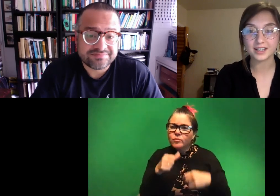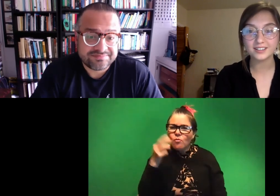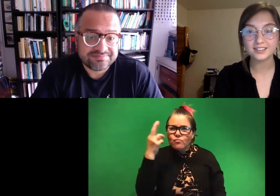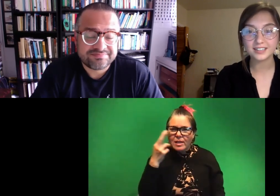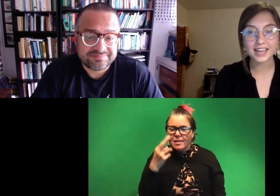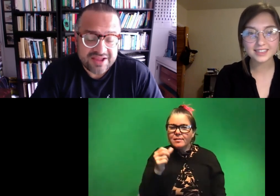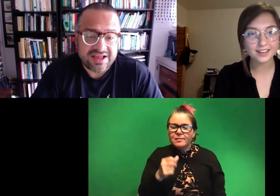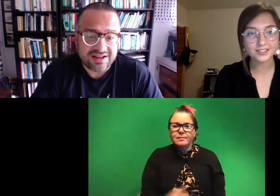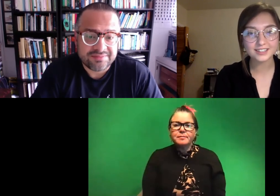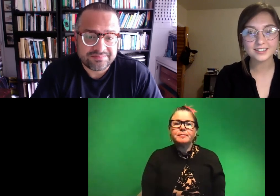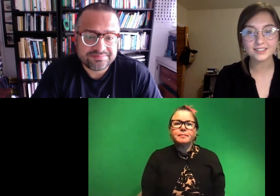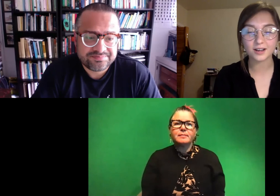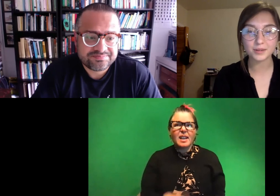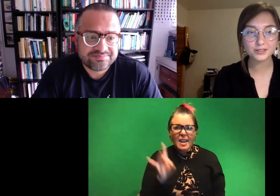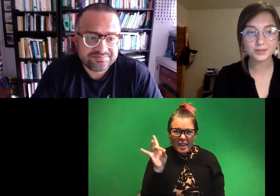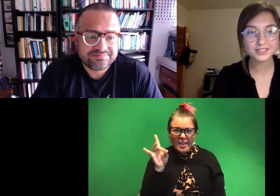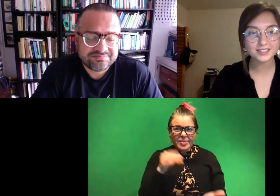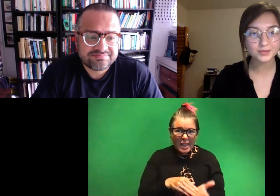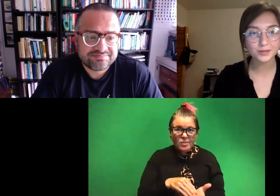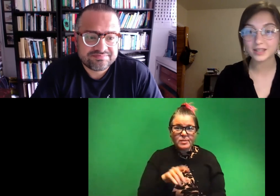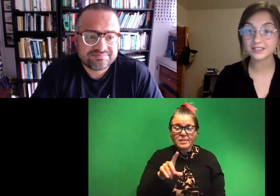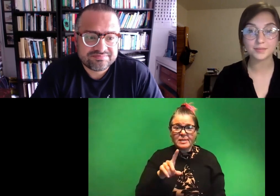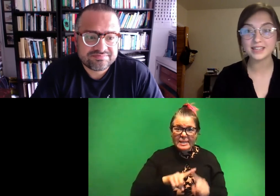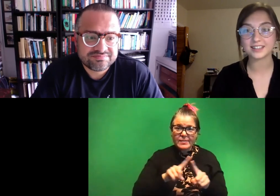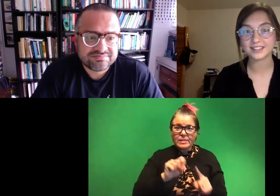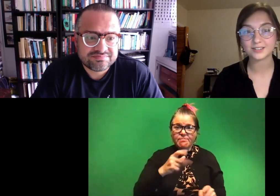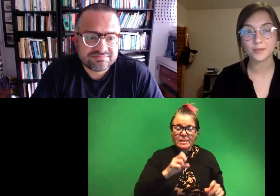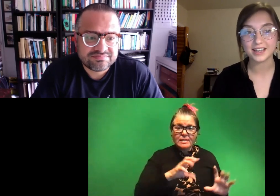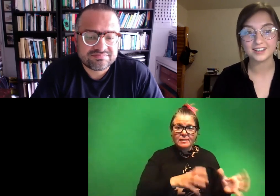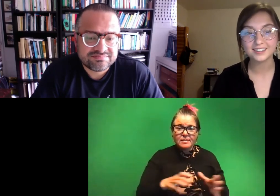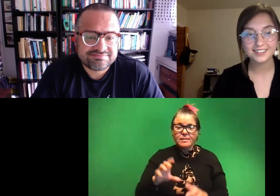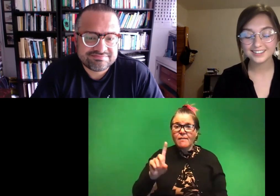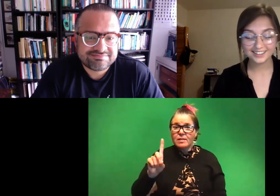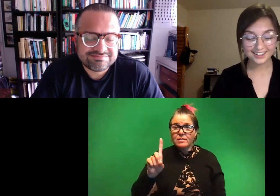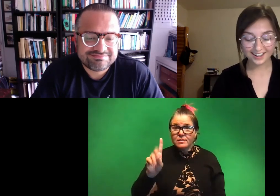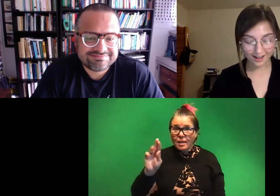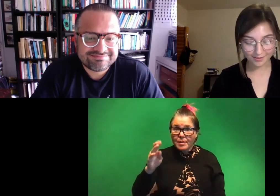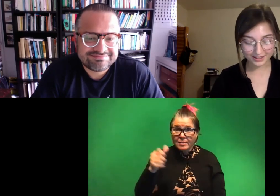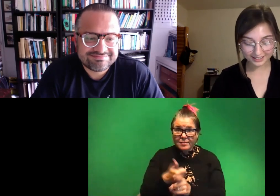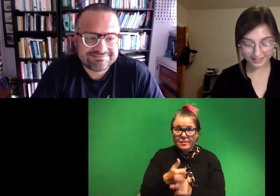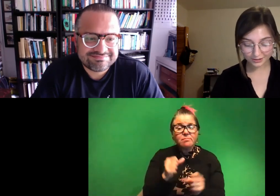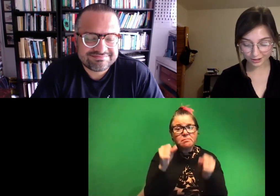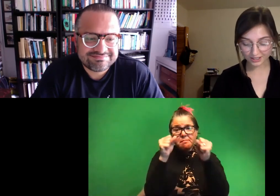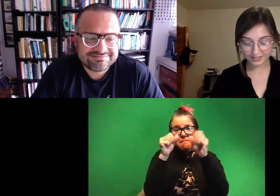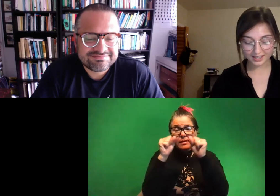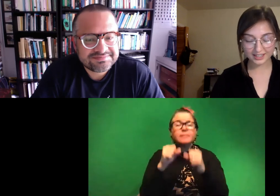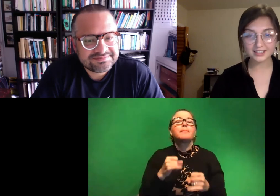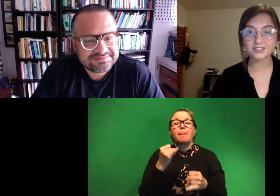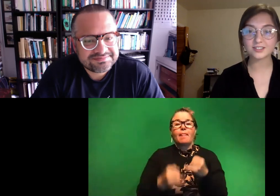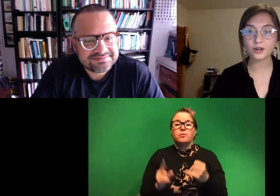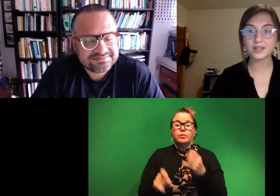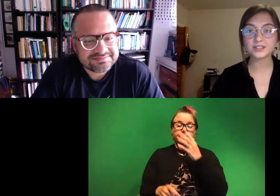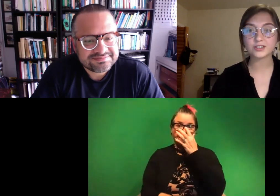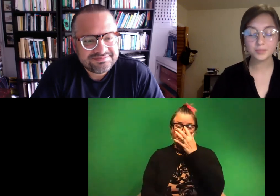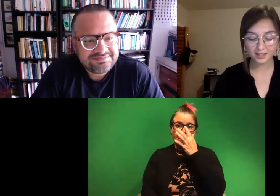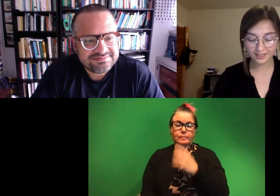they're doing. Like 8,000 dung beetle species is what you, that's amazing. That's so many. And the last question is,